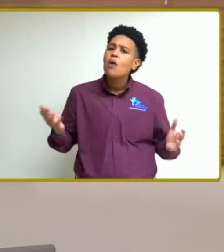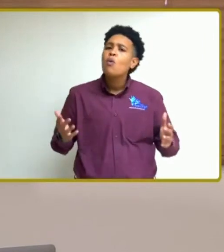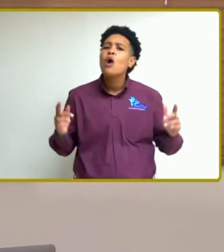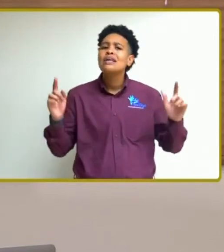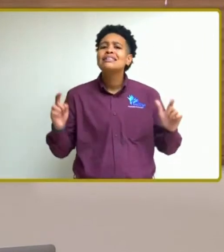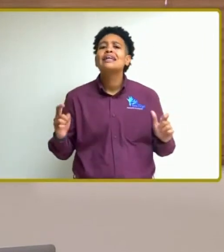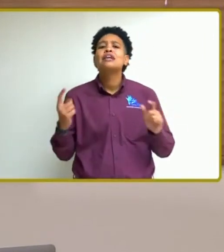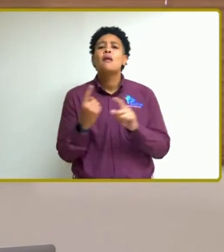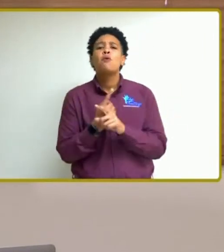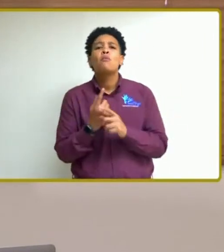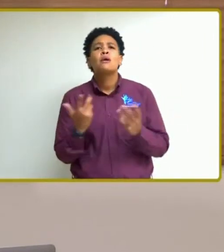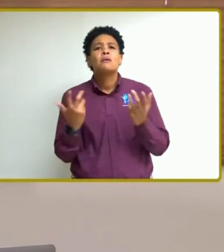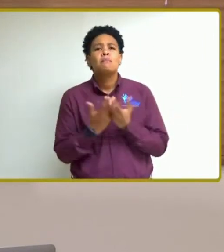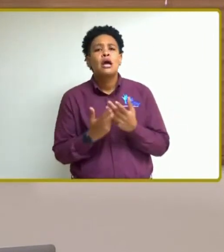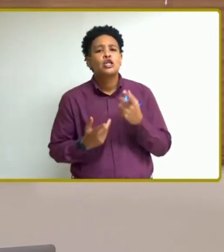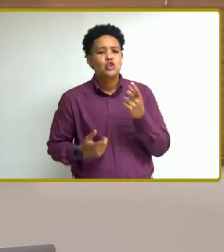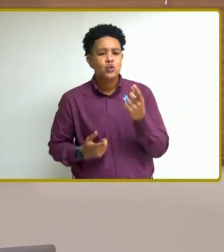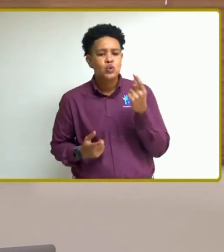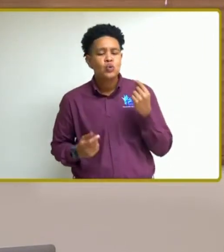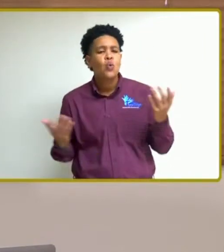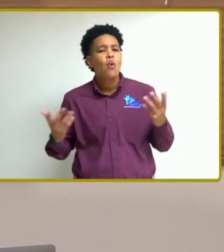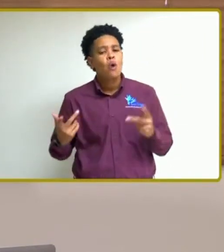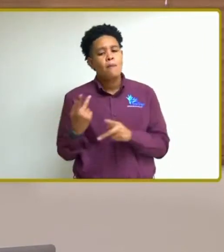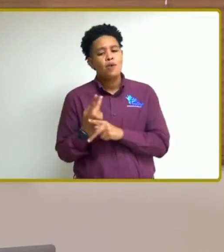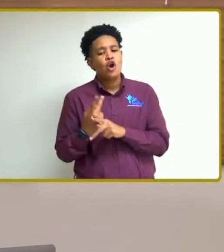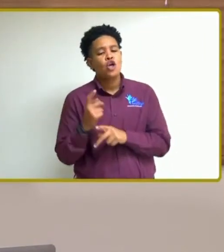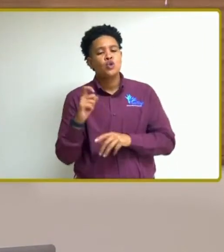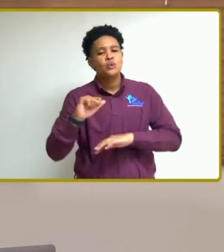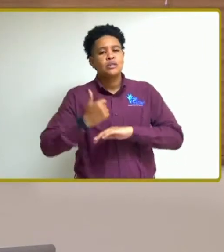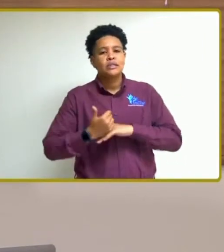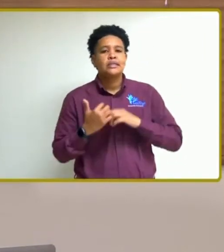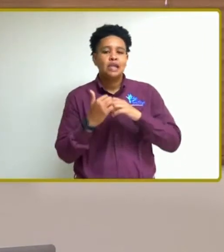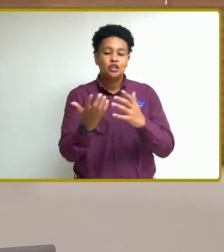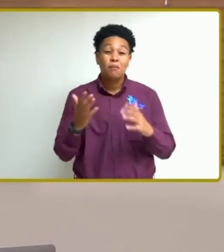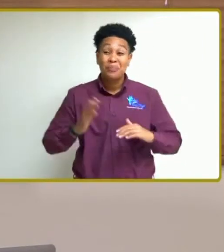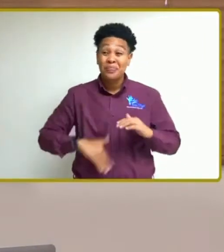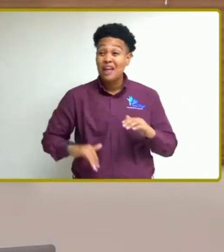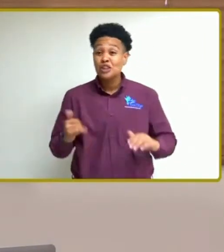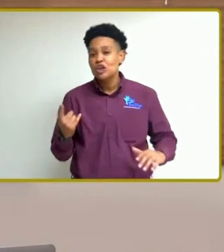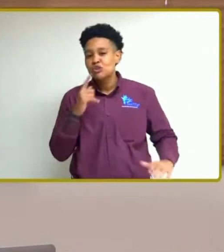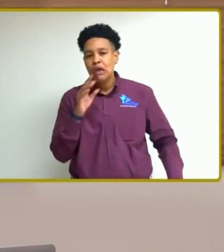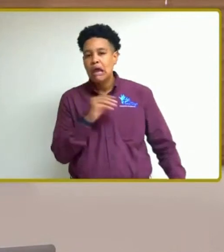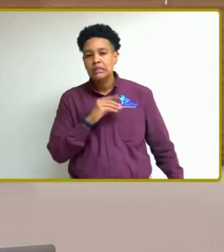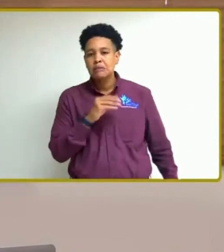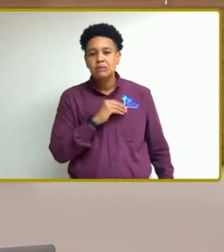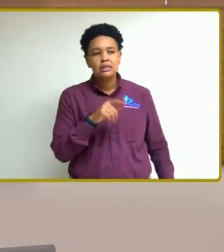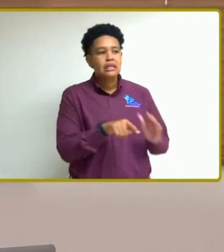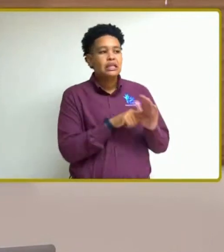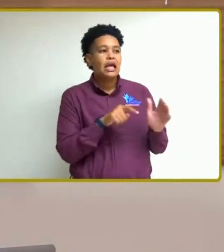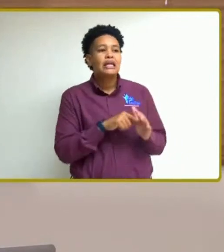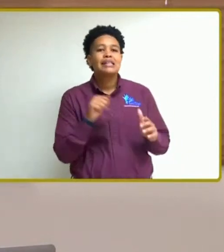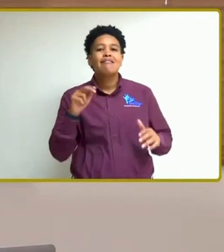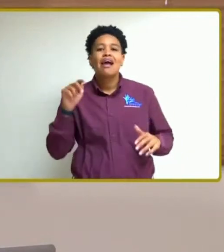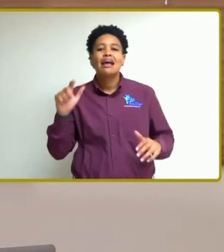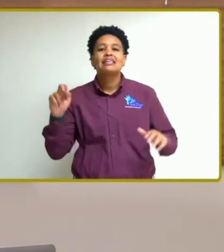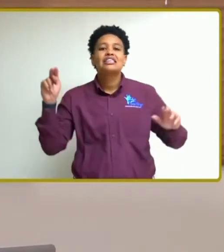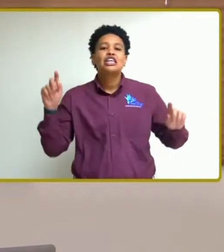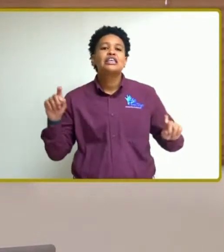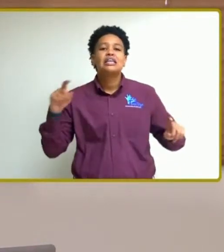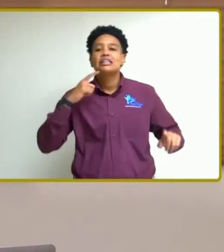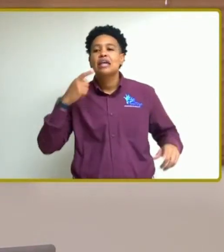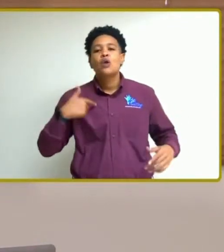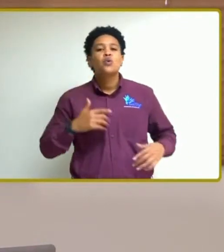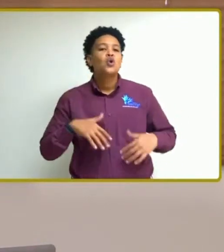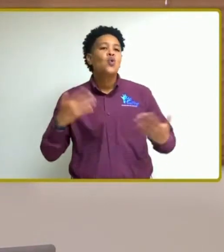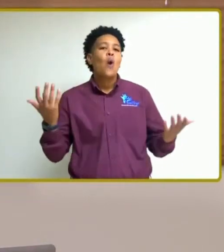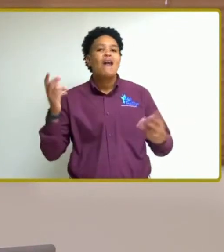is appropriate and what precautions you should put in place, rather than just accepting a negative antigen test to say that you do not